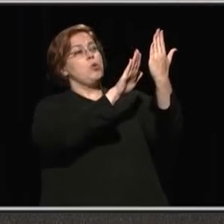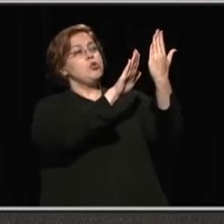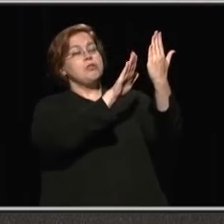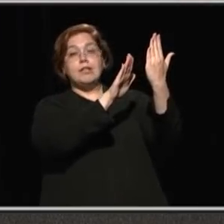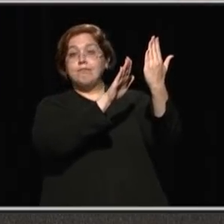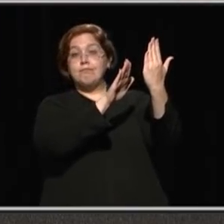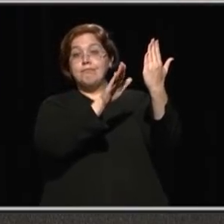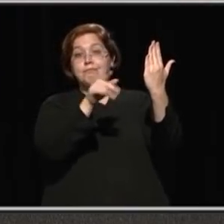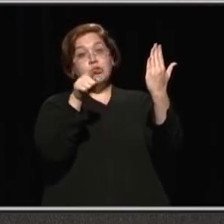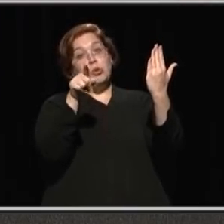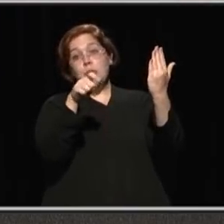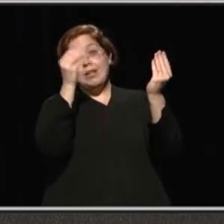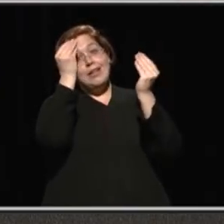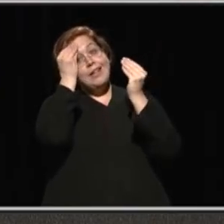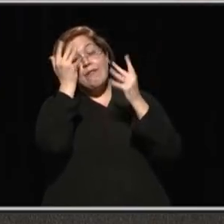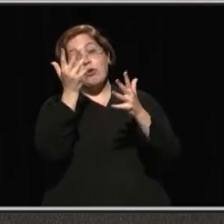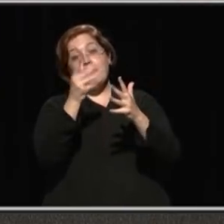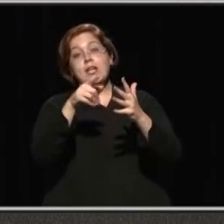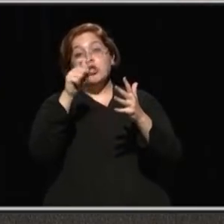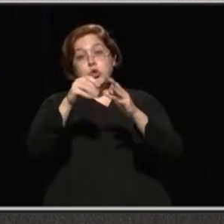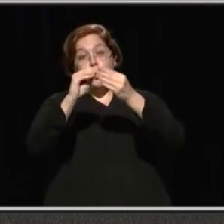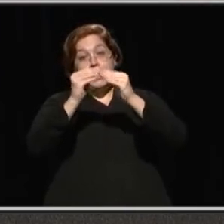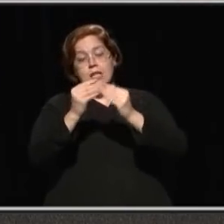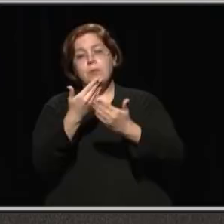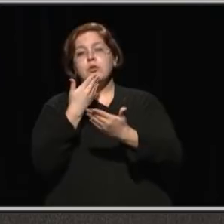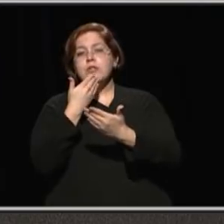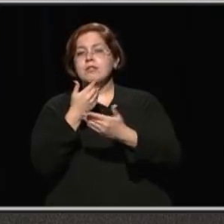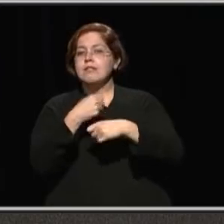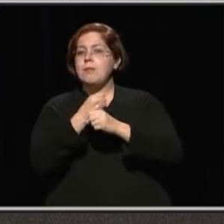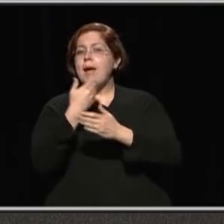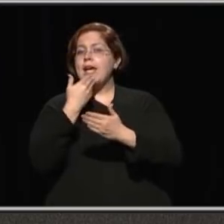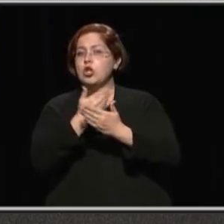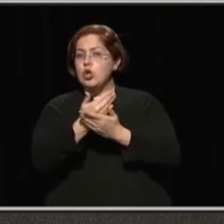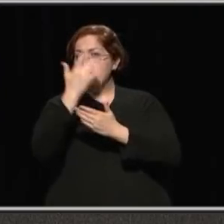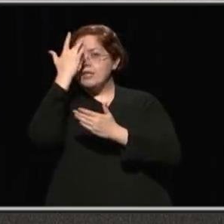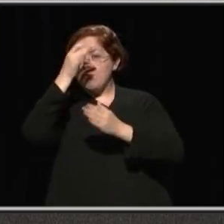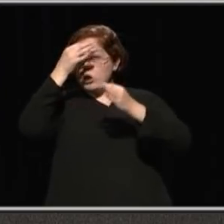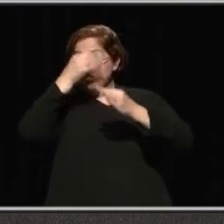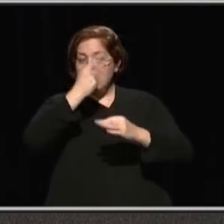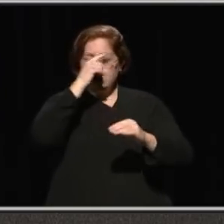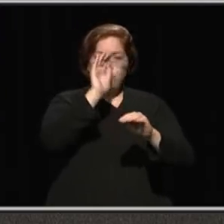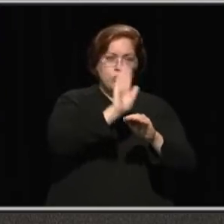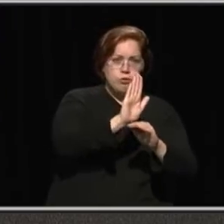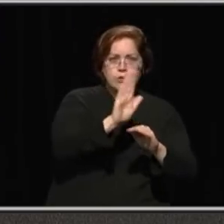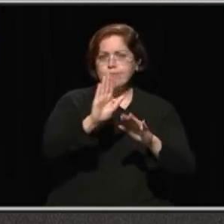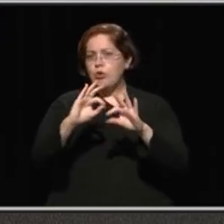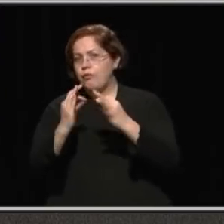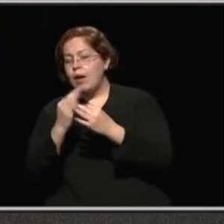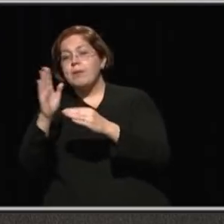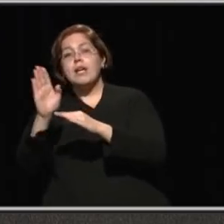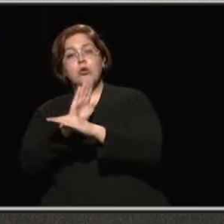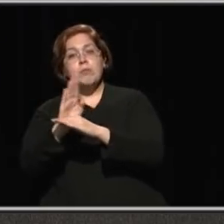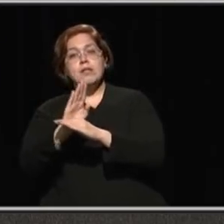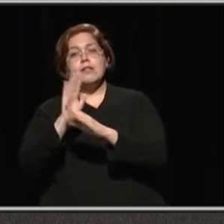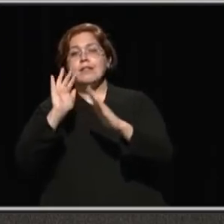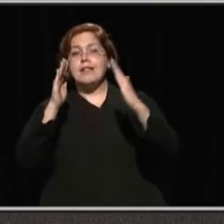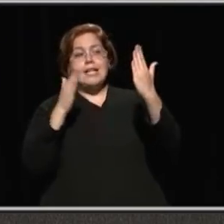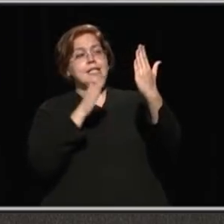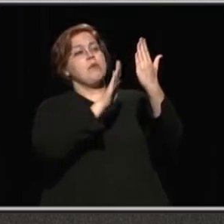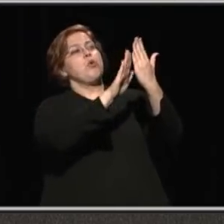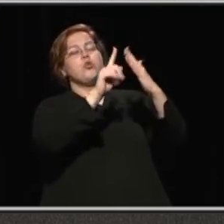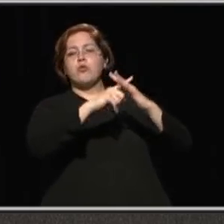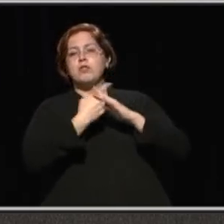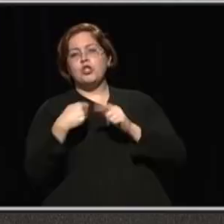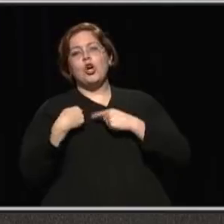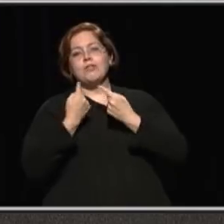need information, you need the data to make good informed decisions for yourself, your family, your businesses. And that is the approach that we've taken from the very